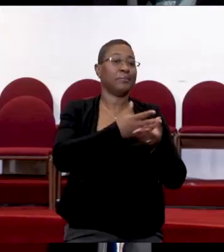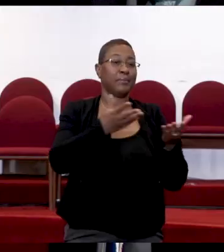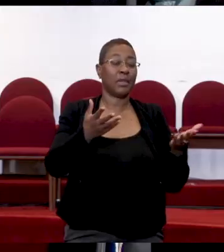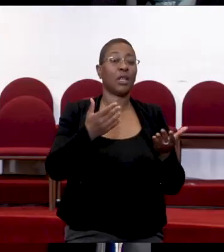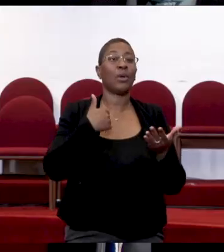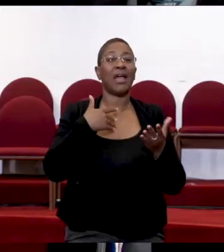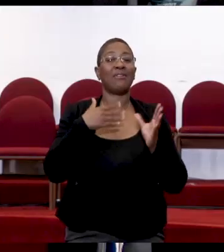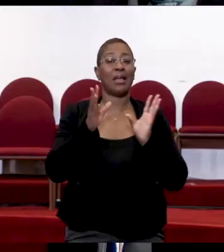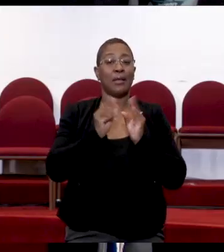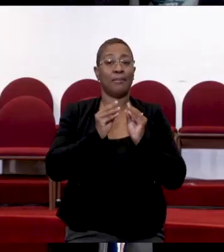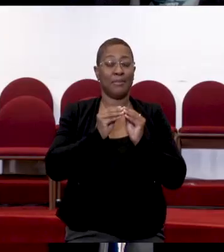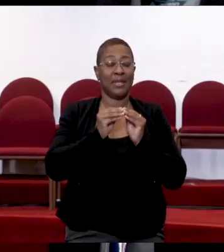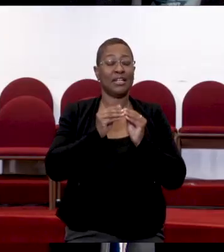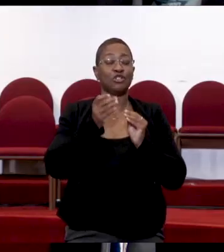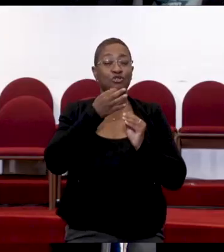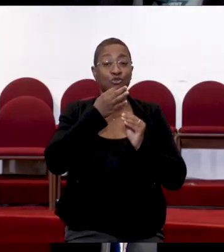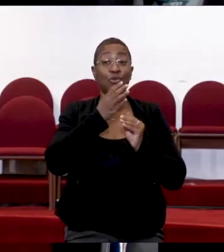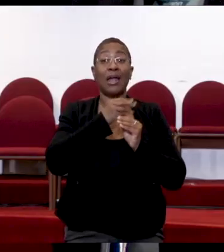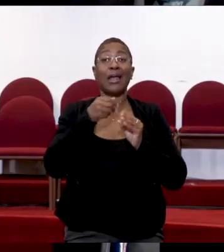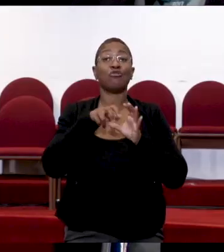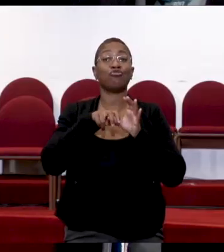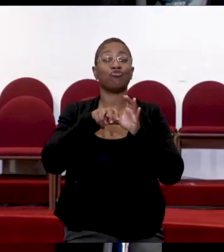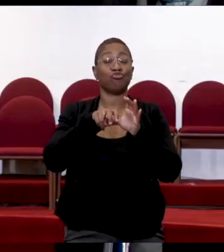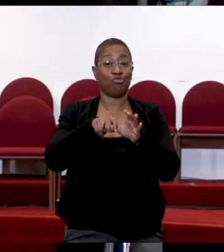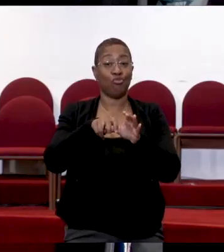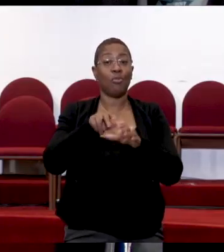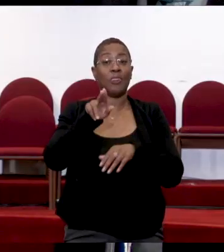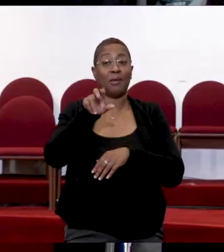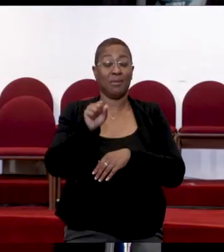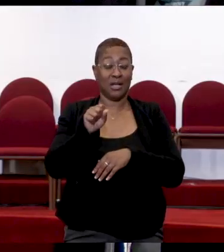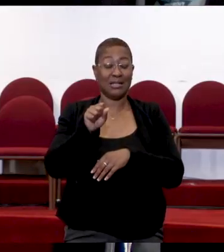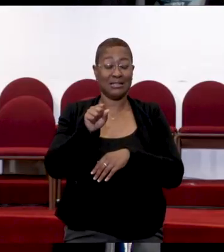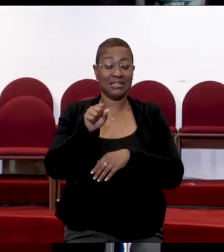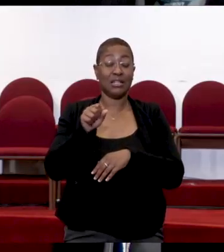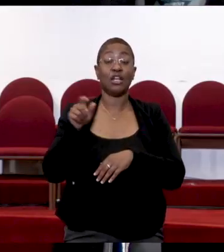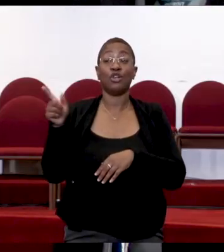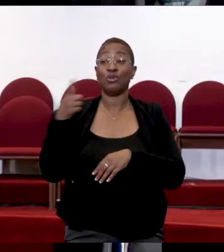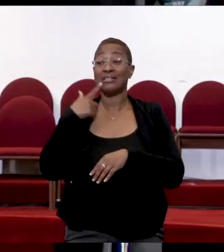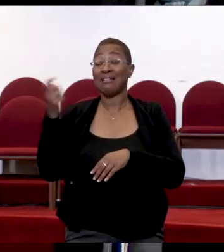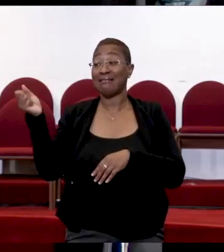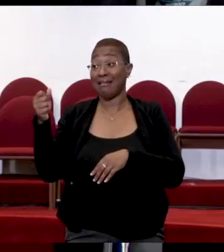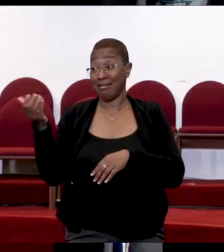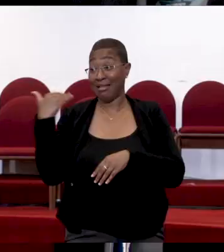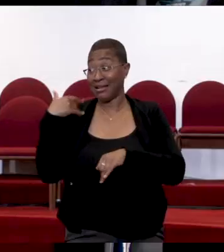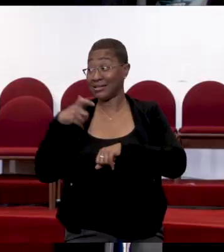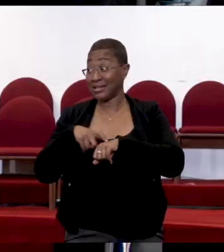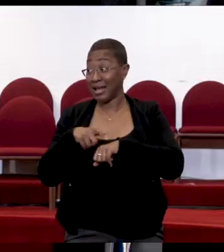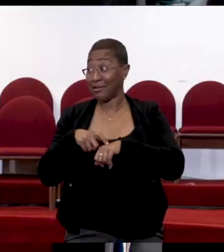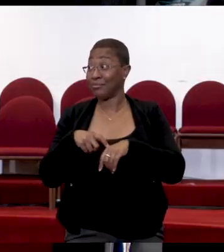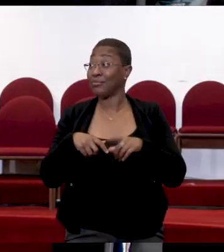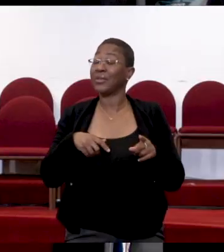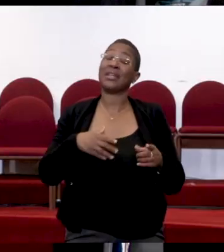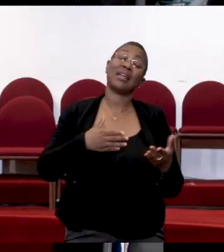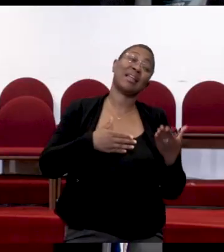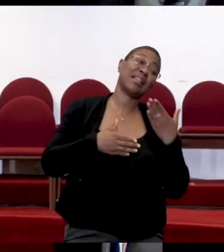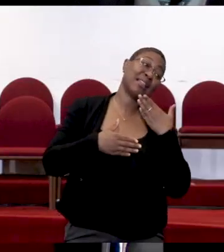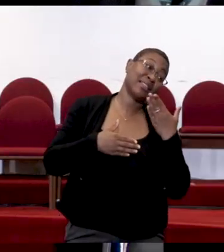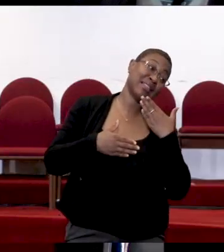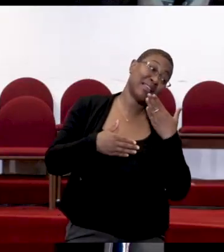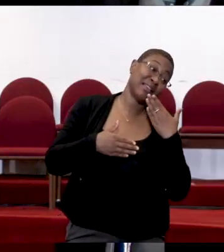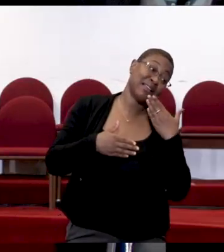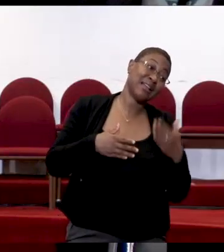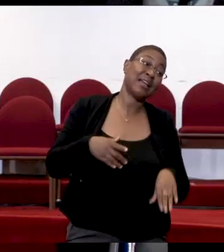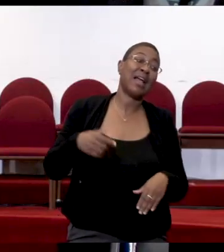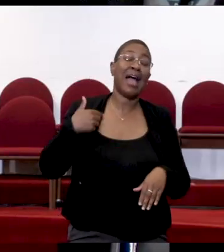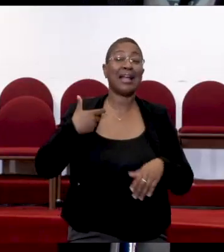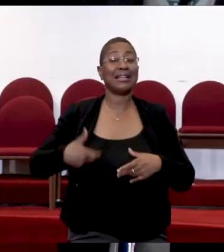maybe a ride-along. And the ride-along with you, Mr. Mayor, you said yes last time. Glad to do it. And thank you for I get to